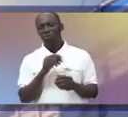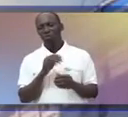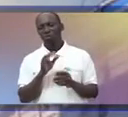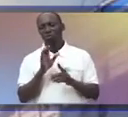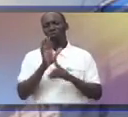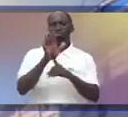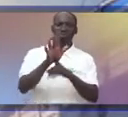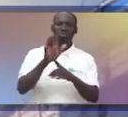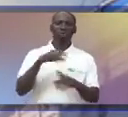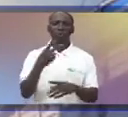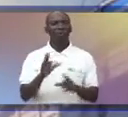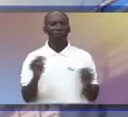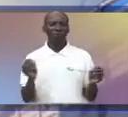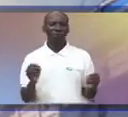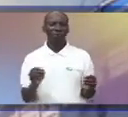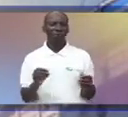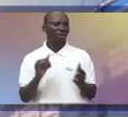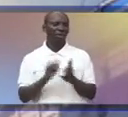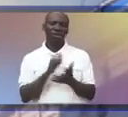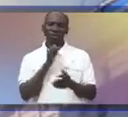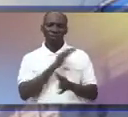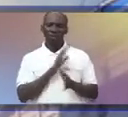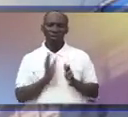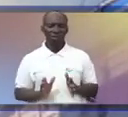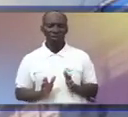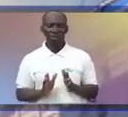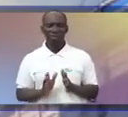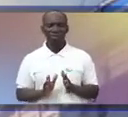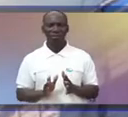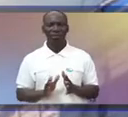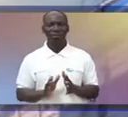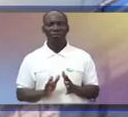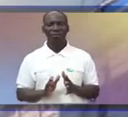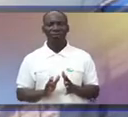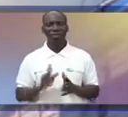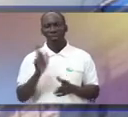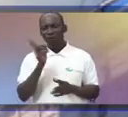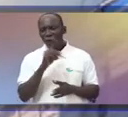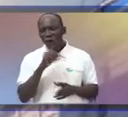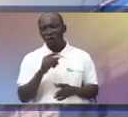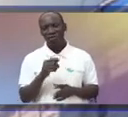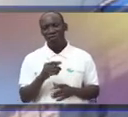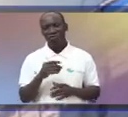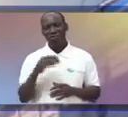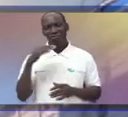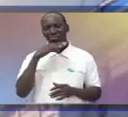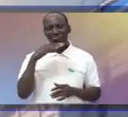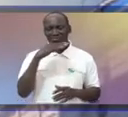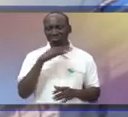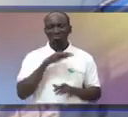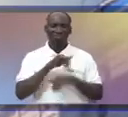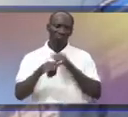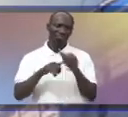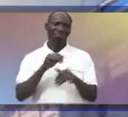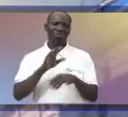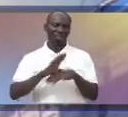Renikriso, some, a Zansum, a Nadasum, a Trossum, Abba, Genu